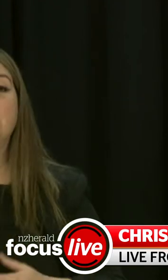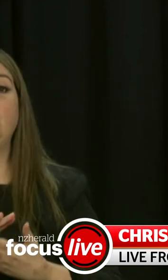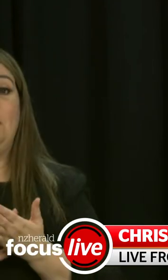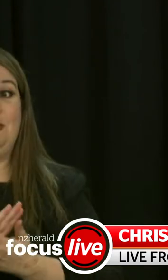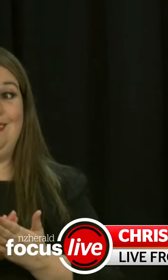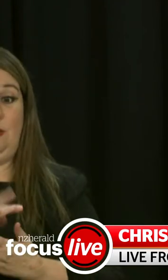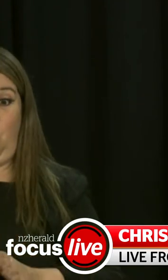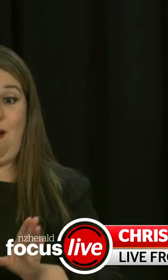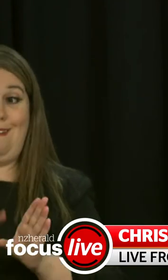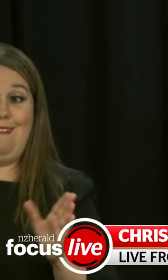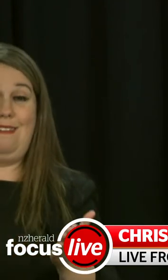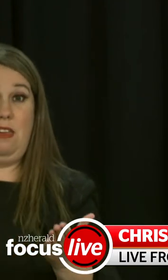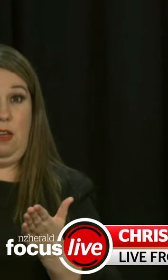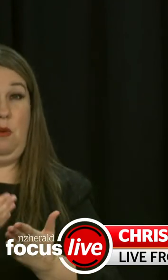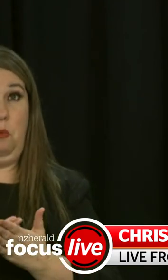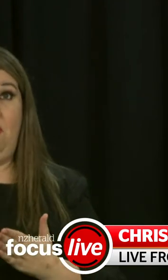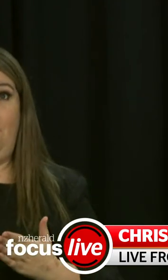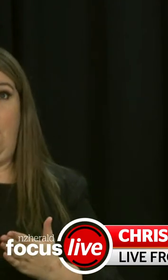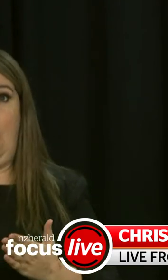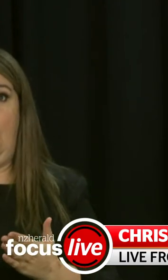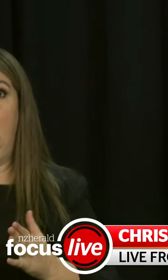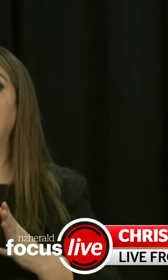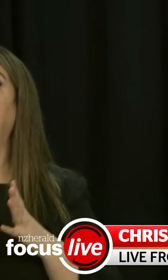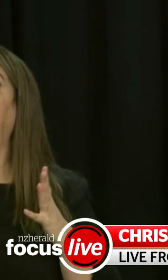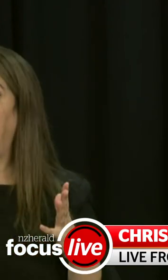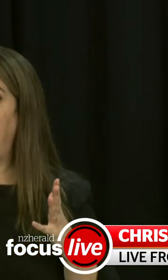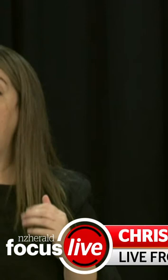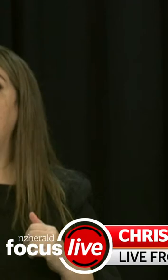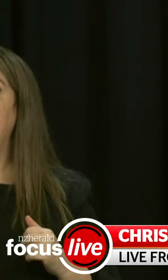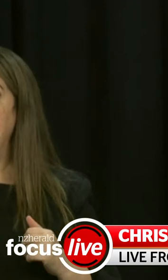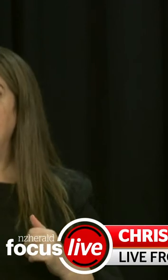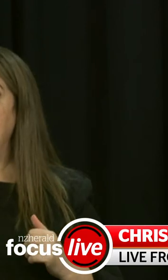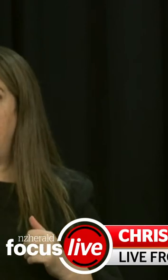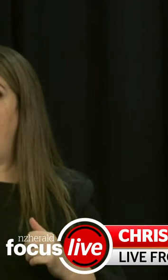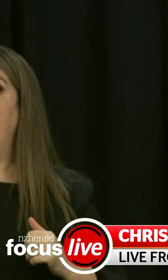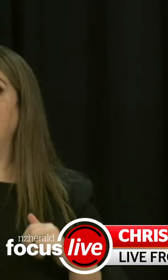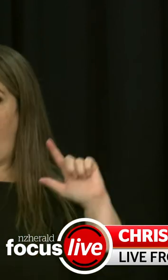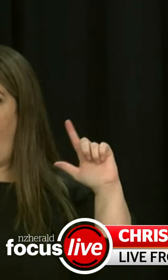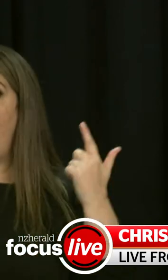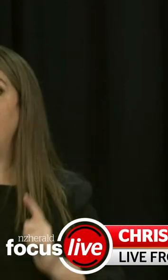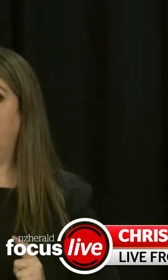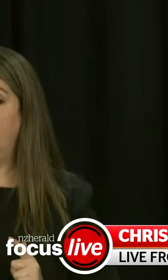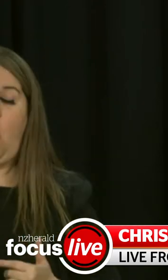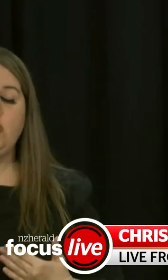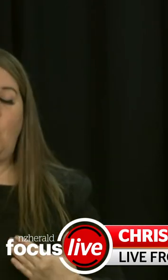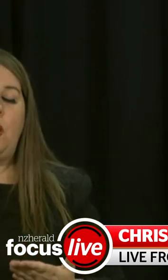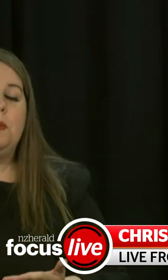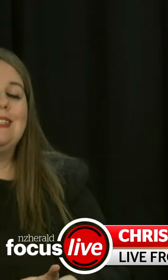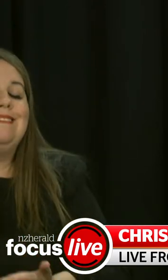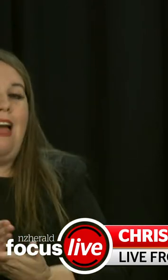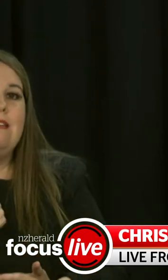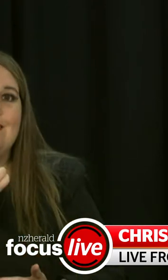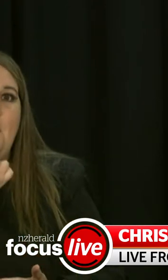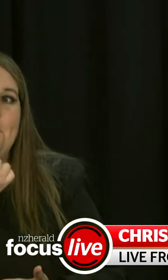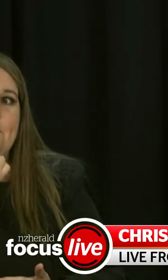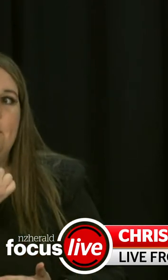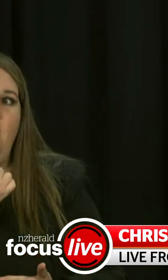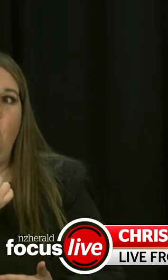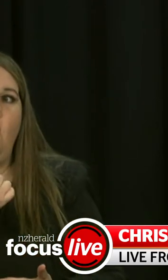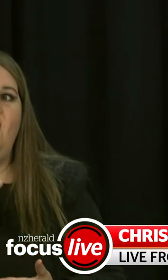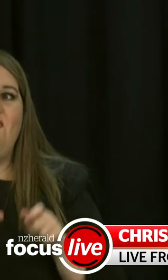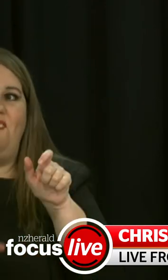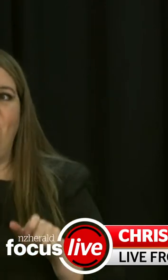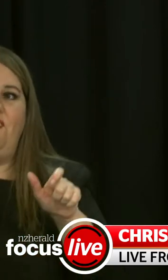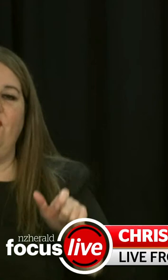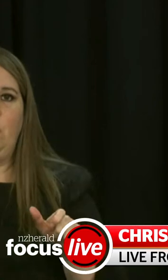year. I don't have the precise number of the gap we have to fill, but we want all those gaps to be filled.